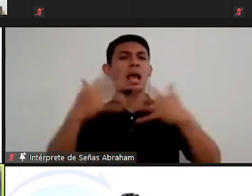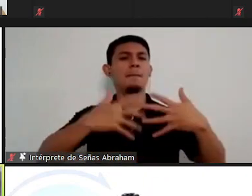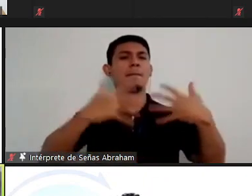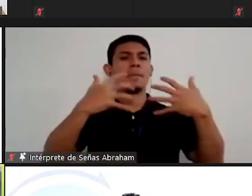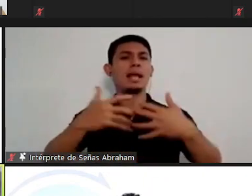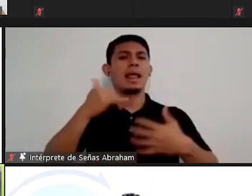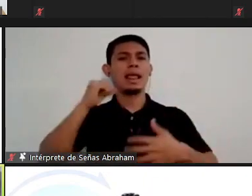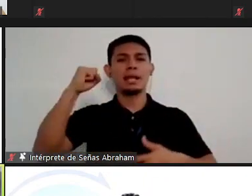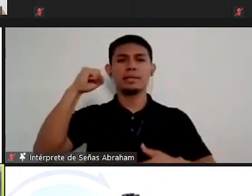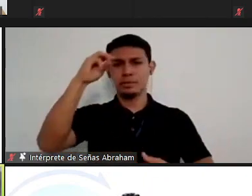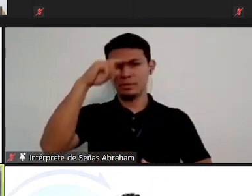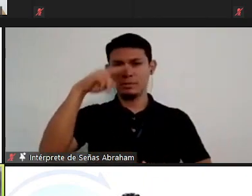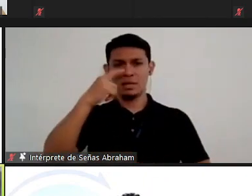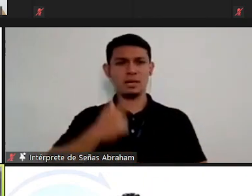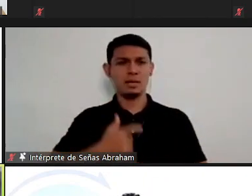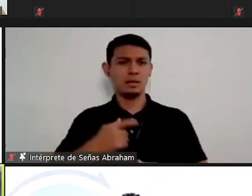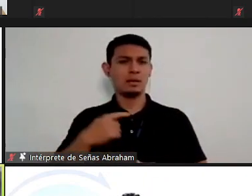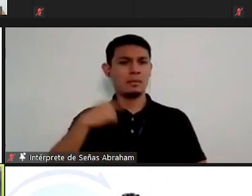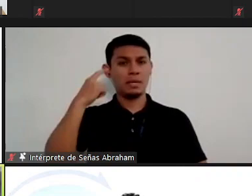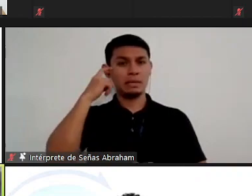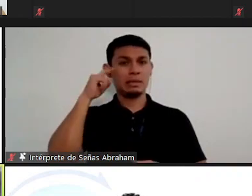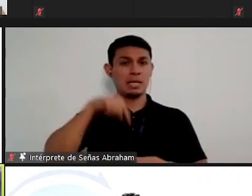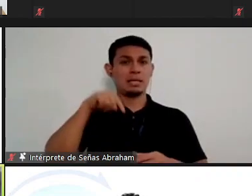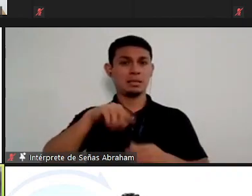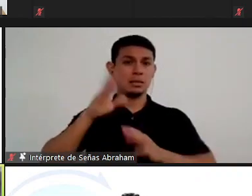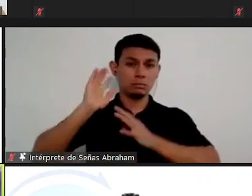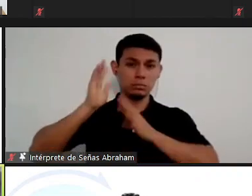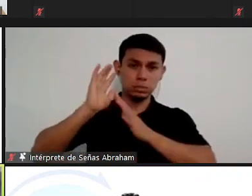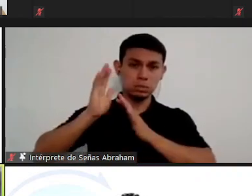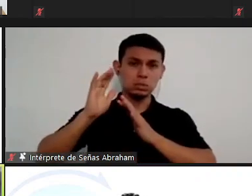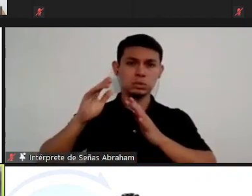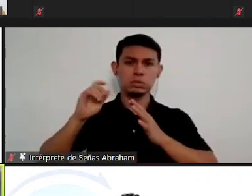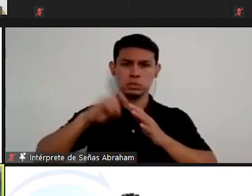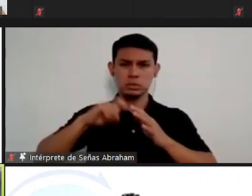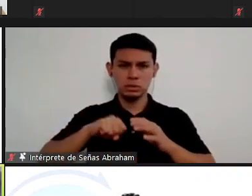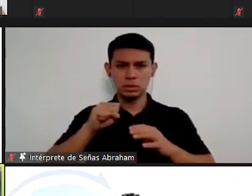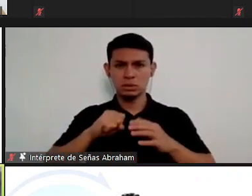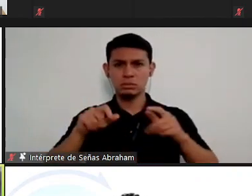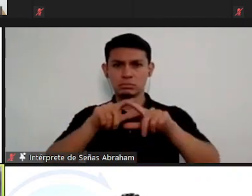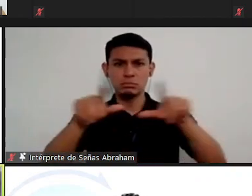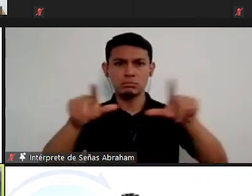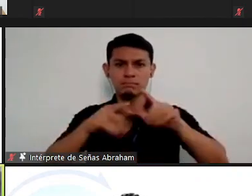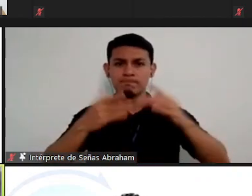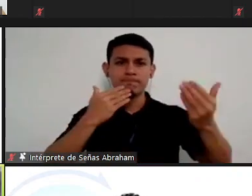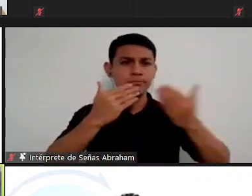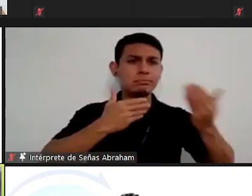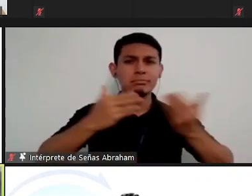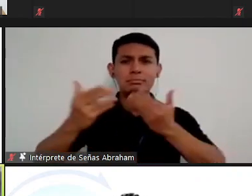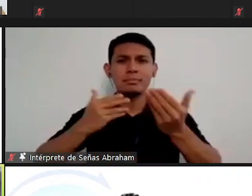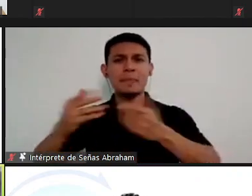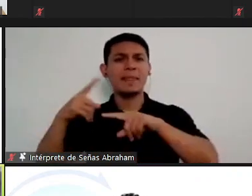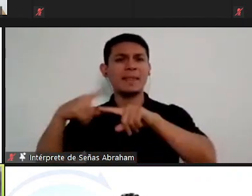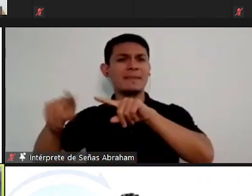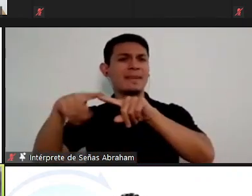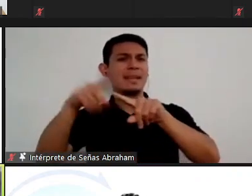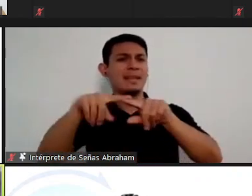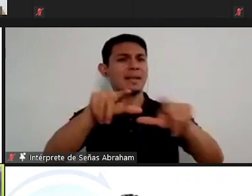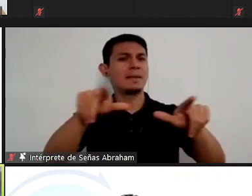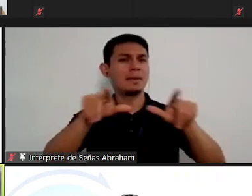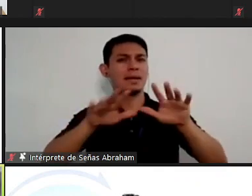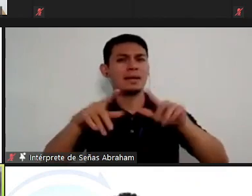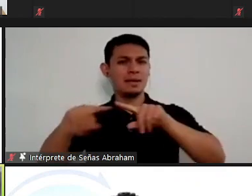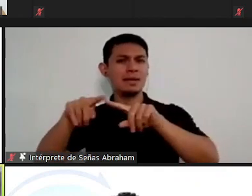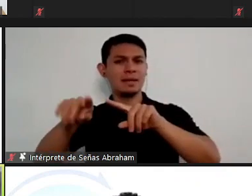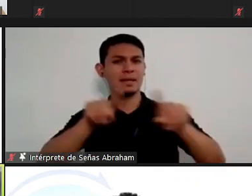first national plan on business and human rights i think that this is an event that is very important we can generate a